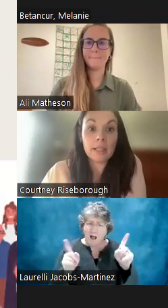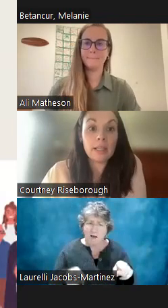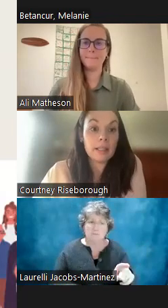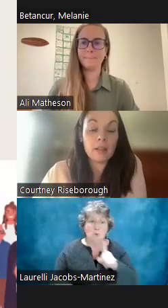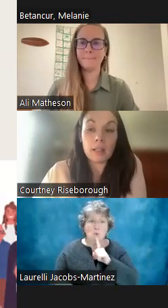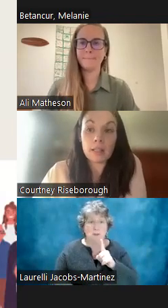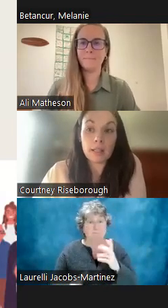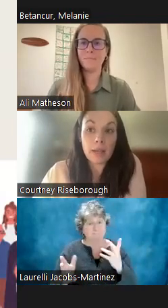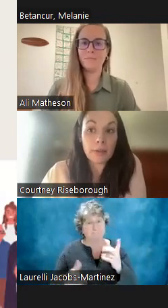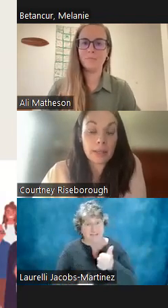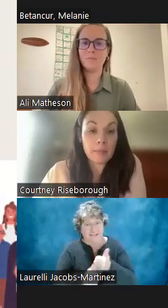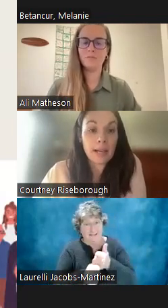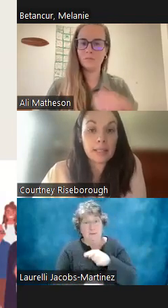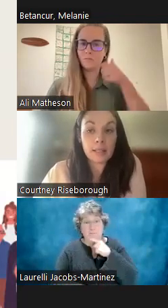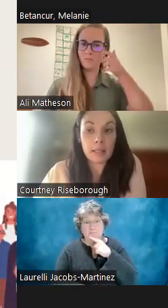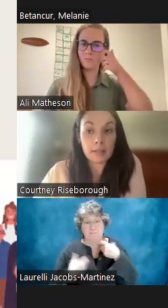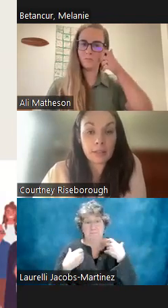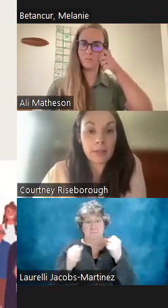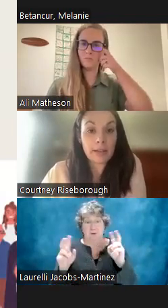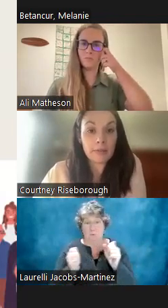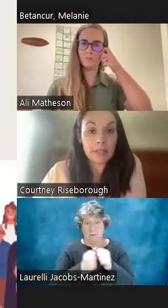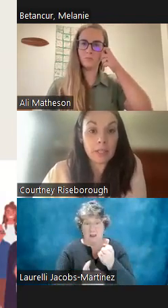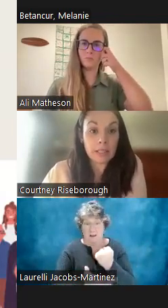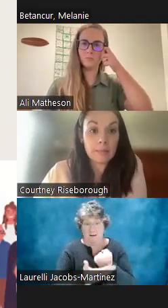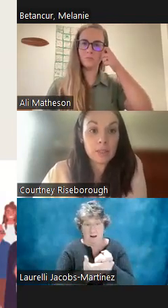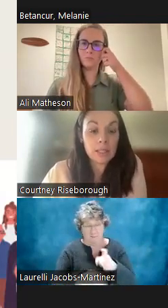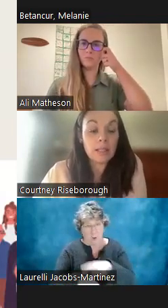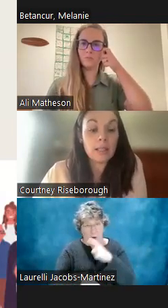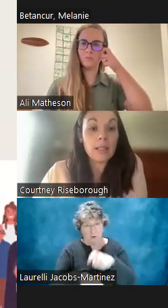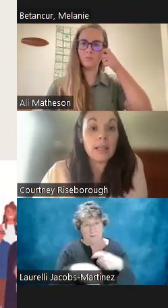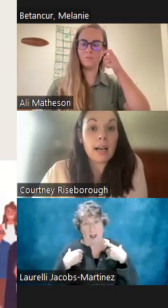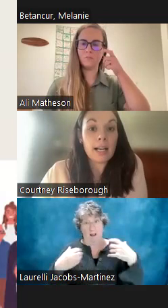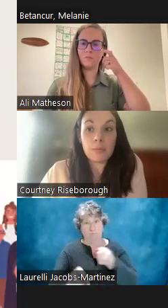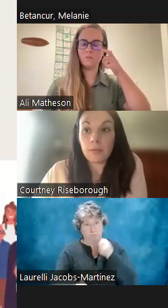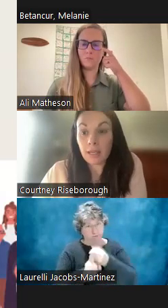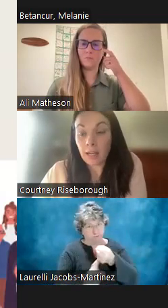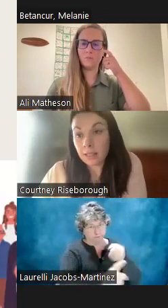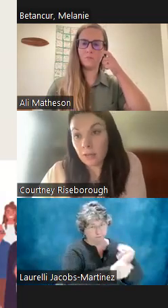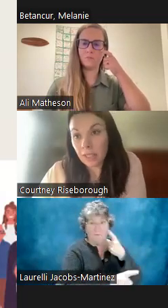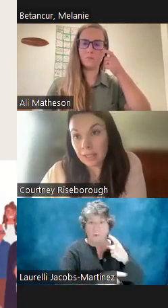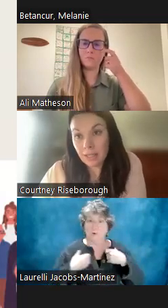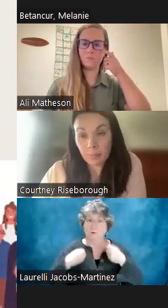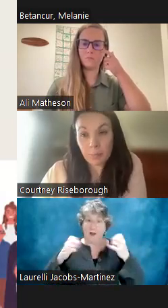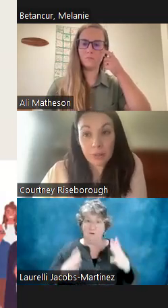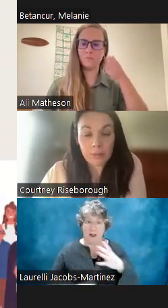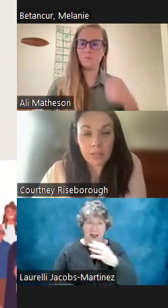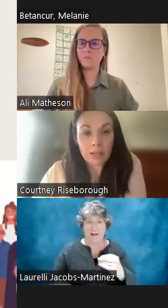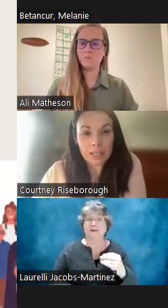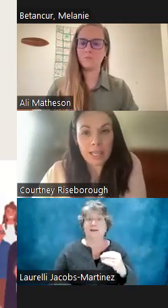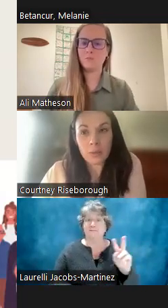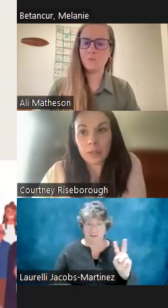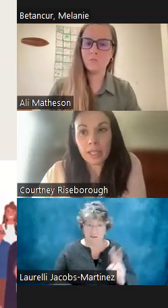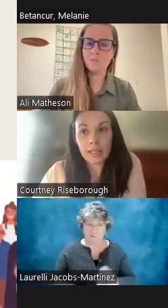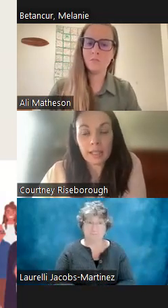economic and long-term health impacts on survivors and victims. IPV costs the United States billions of